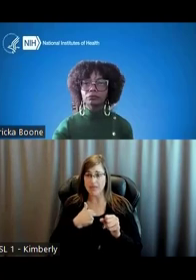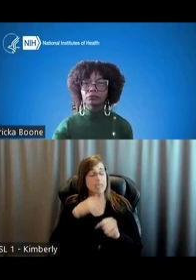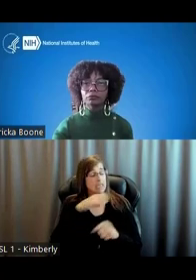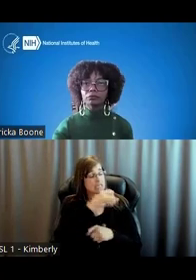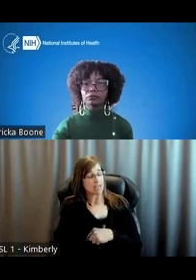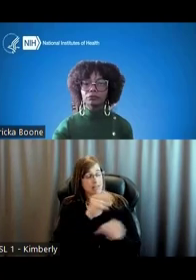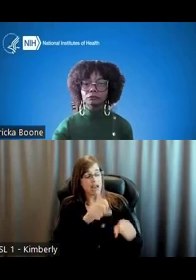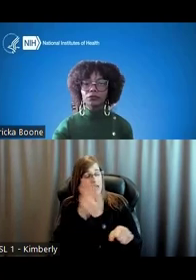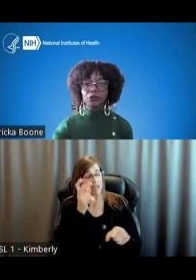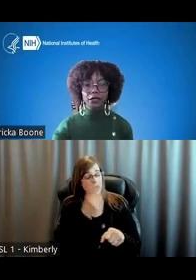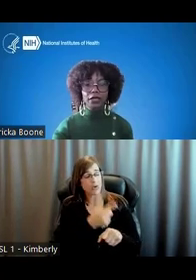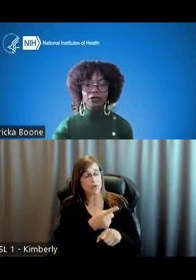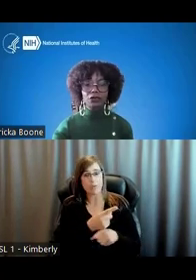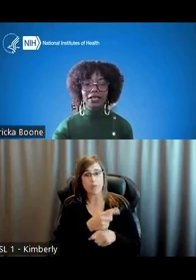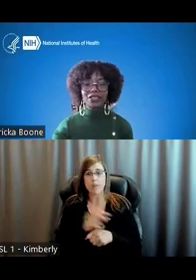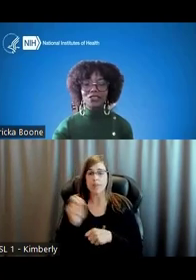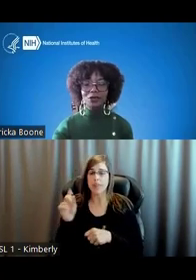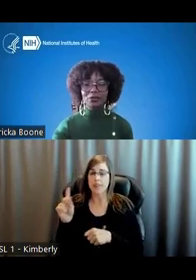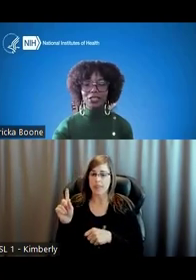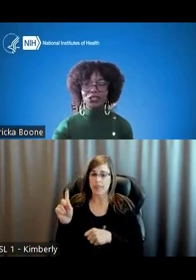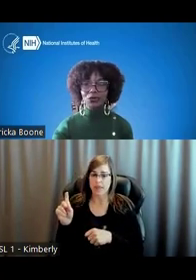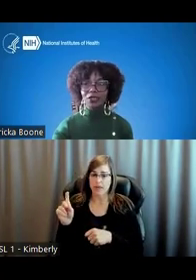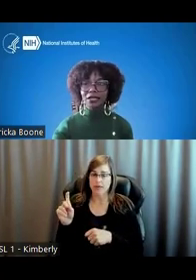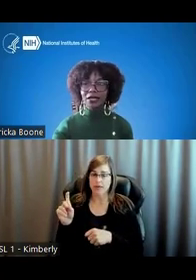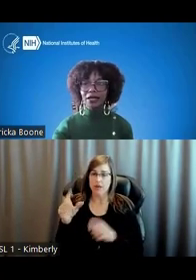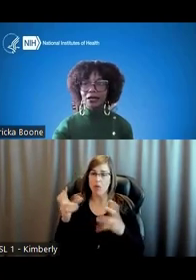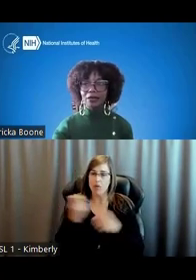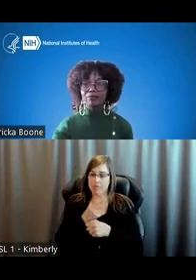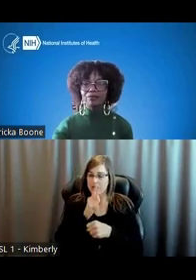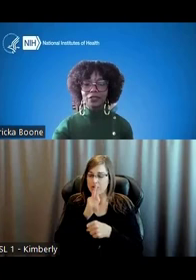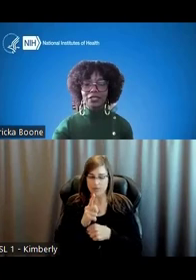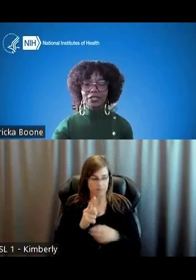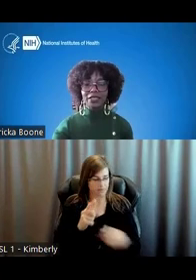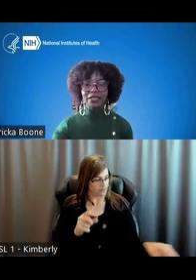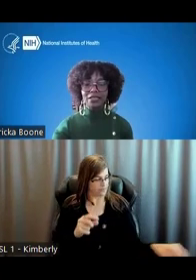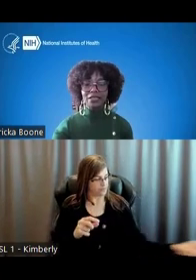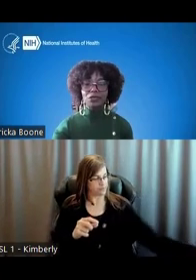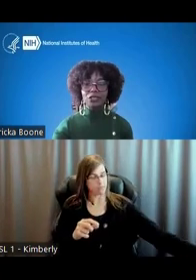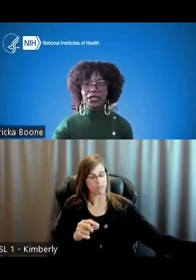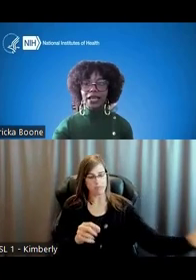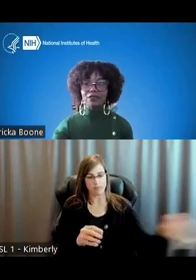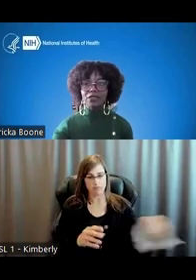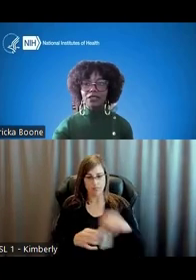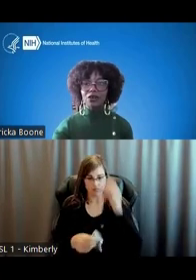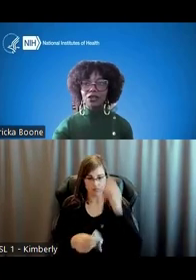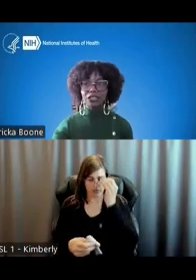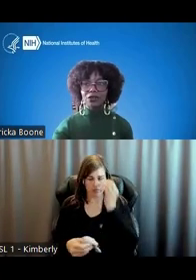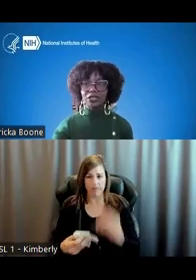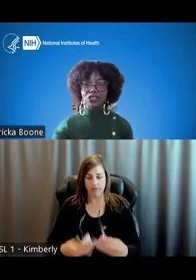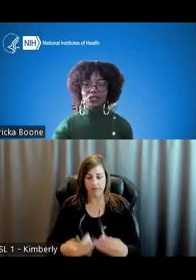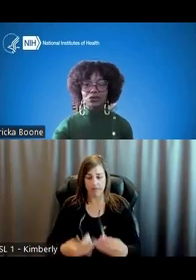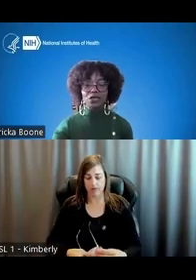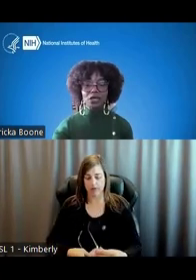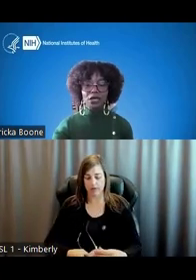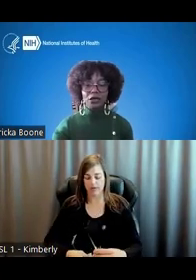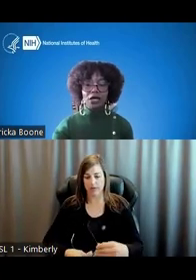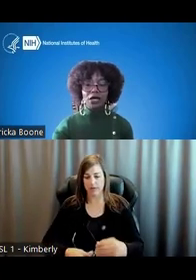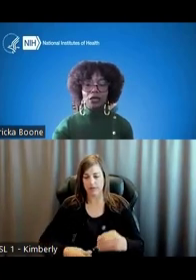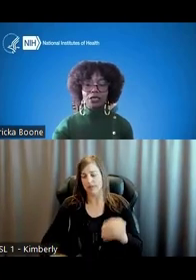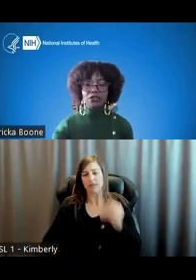Yes, I can hear you. Okay, great. I just want to make sure that we're not having audio